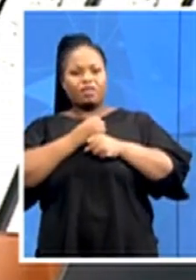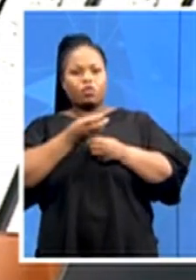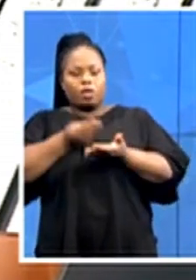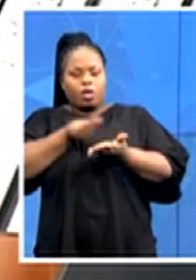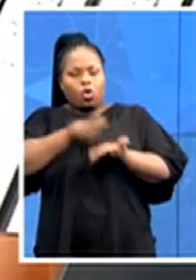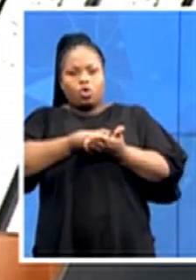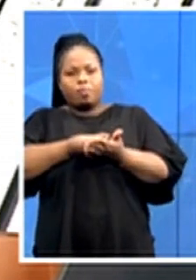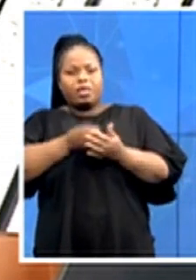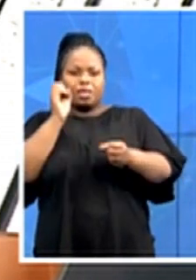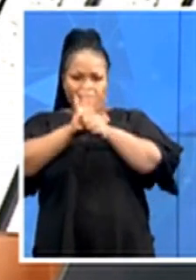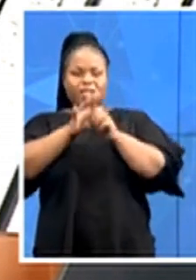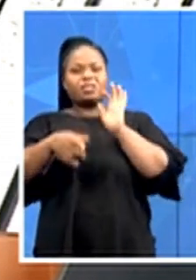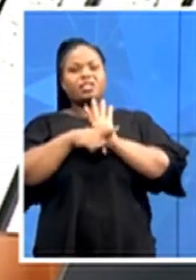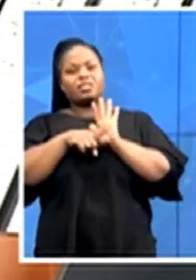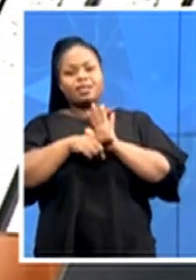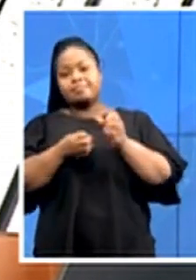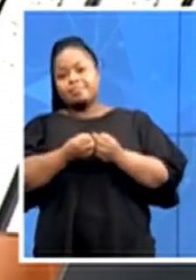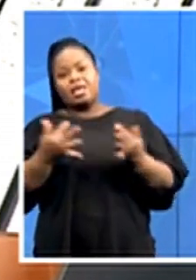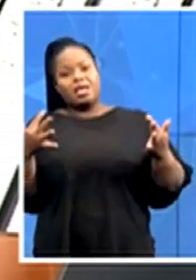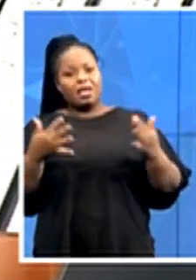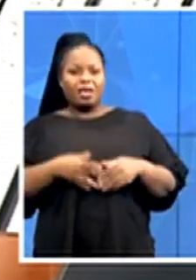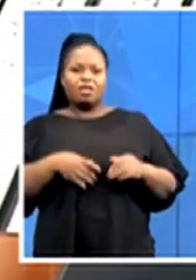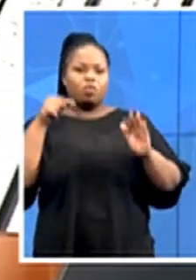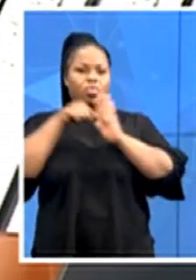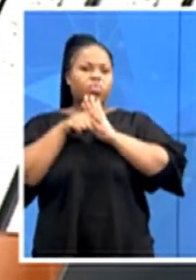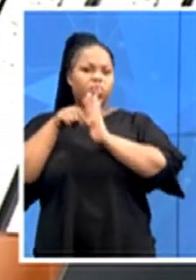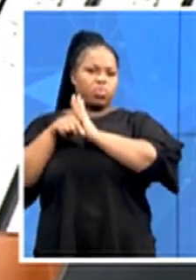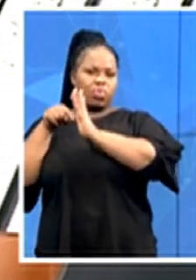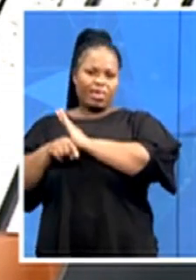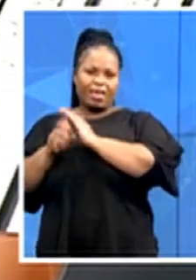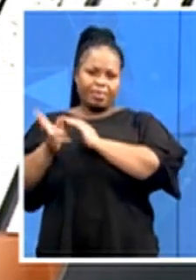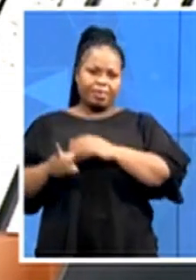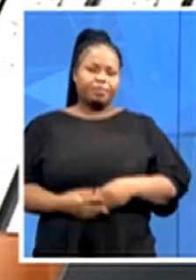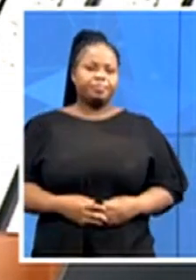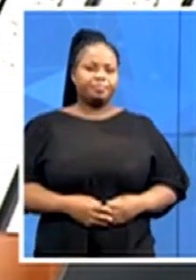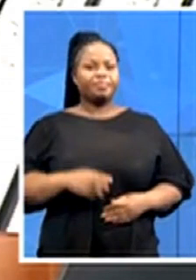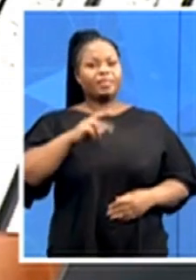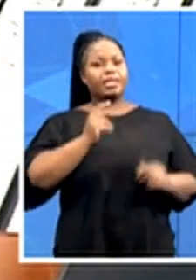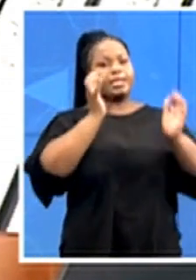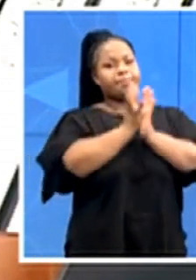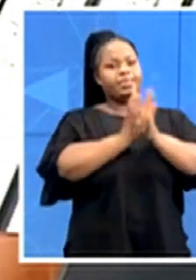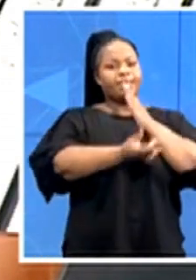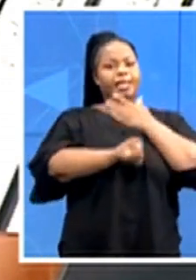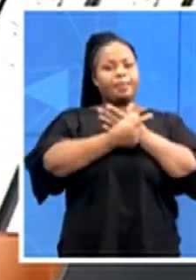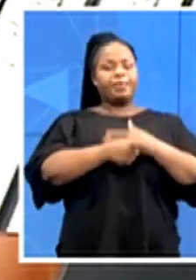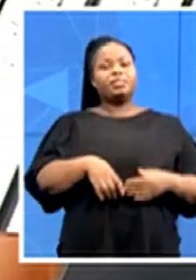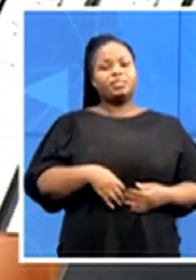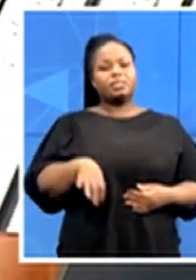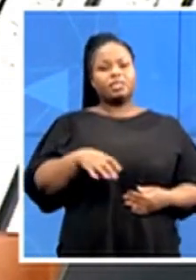of credit. An urgent meeting was held at the President's official residence on